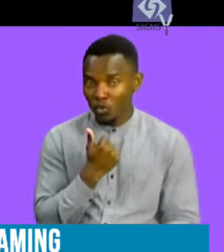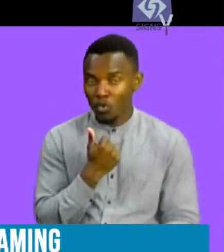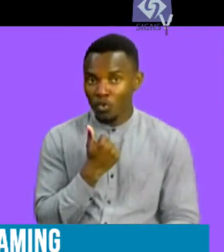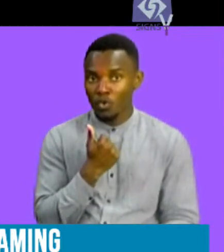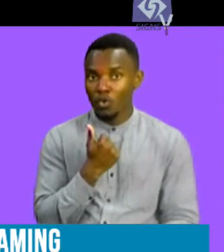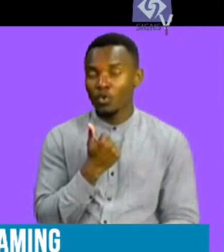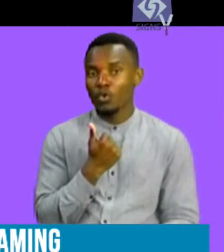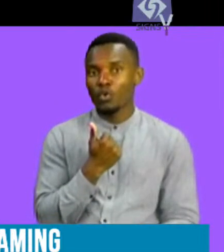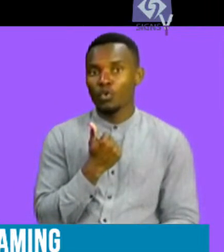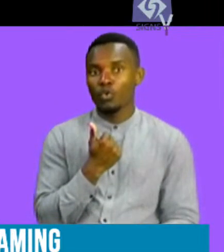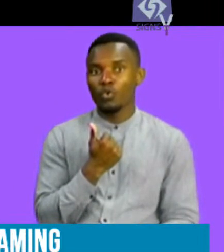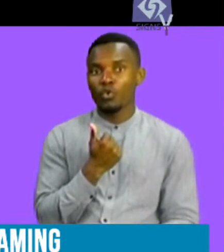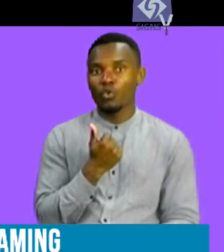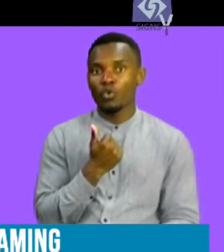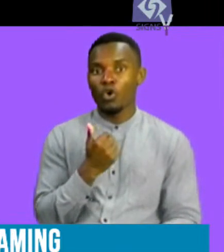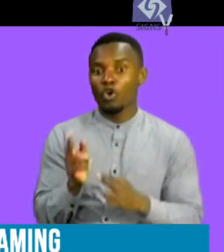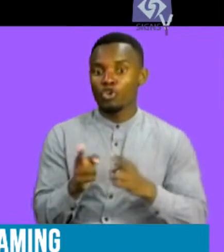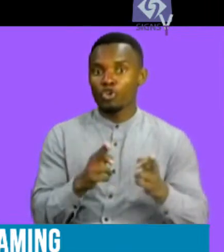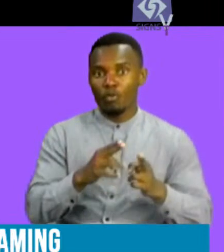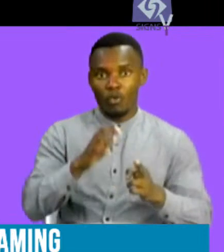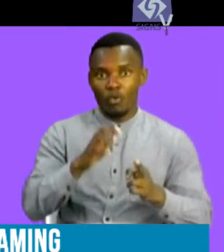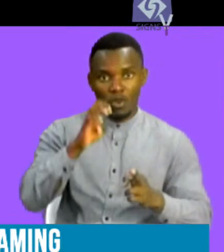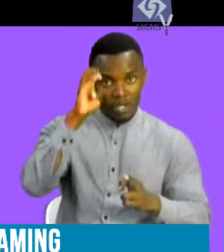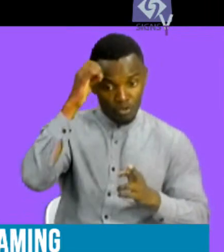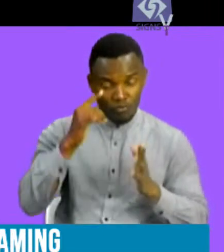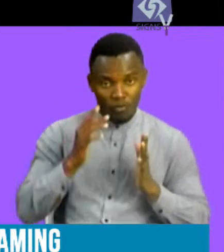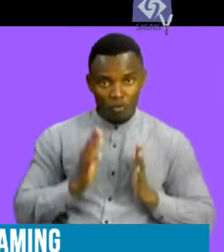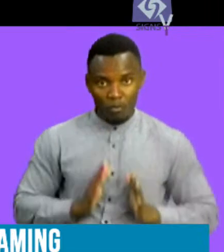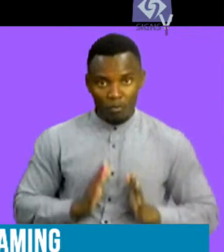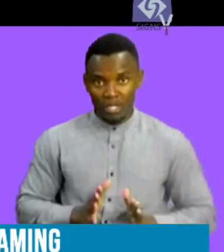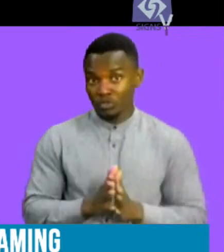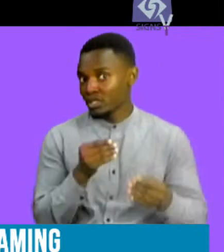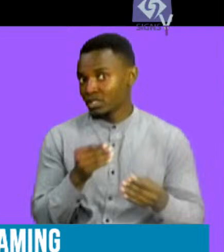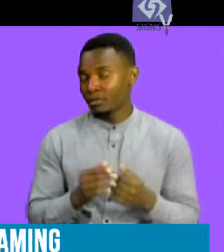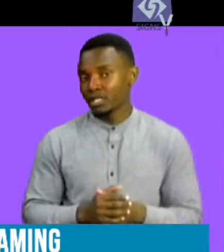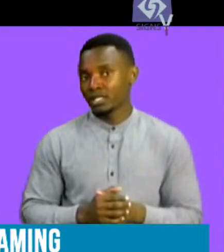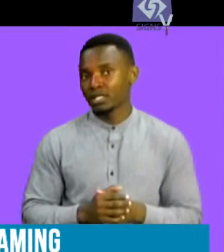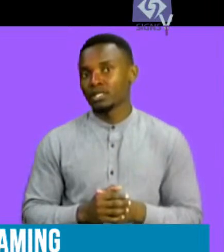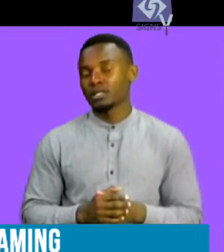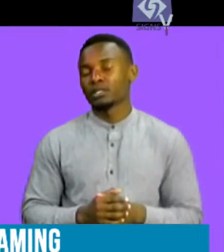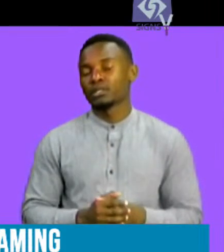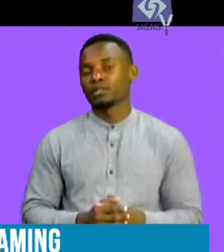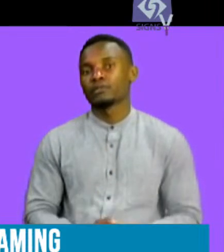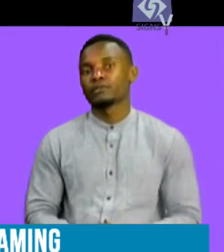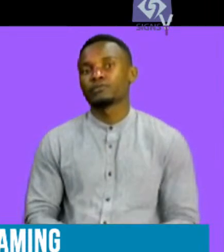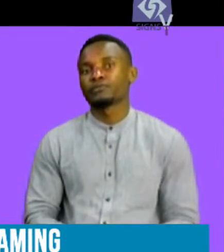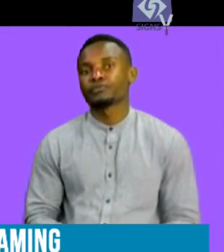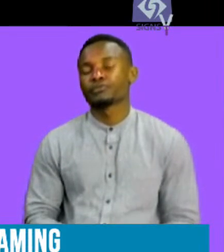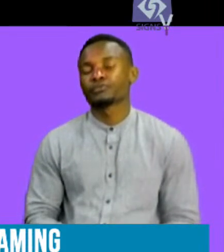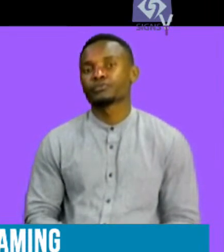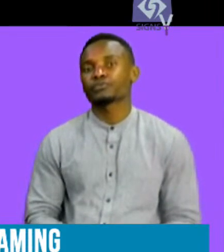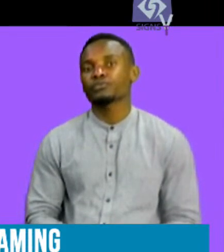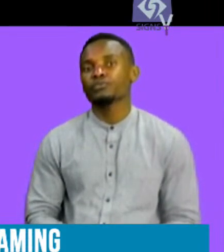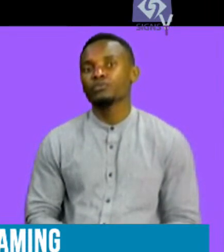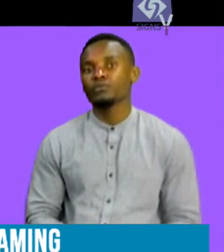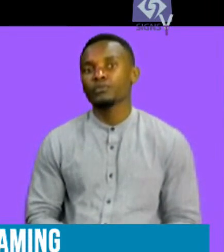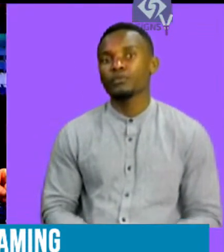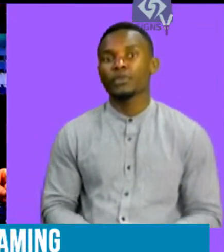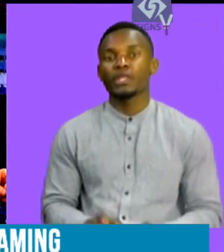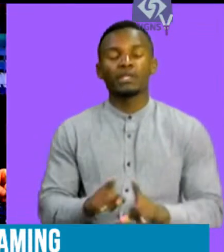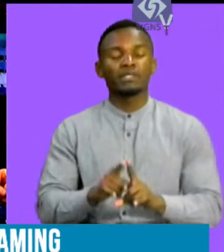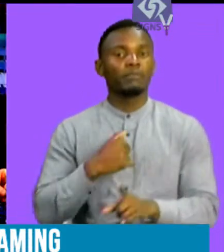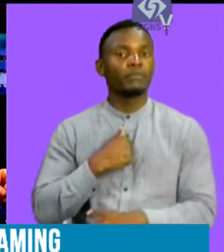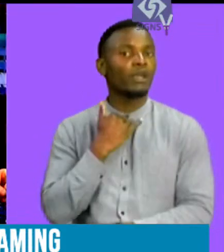education for children with disabilities. The other partners cut across. Okay, and I want us to